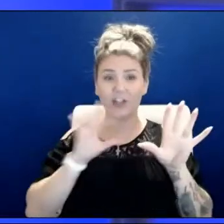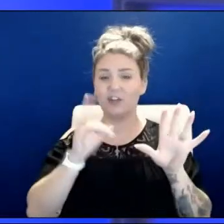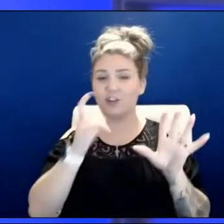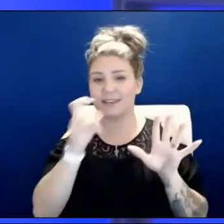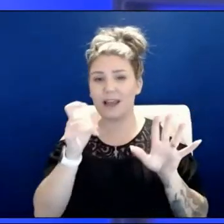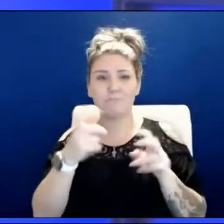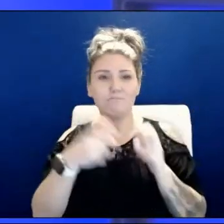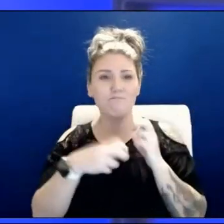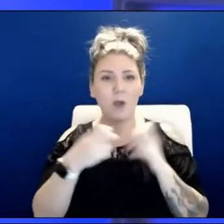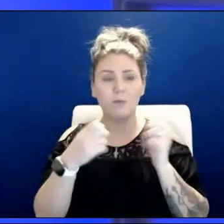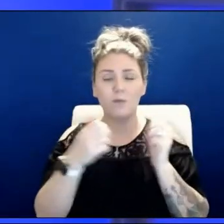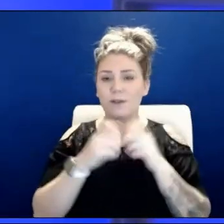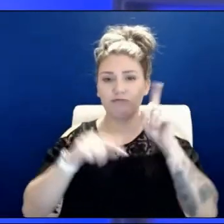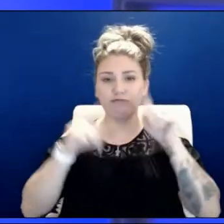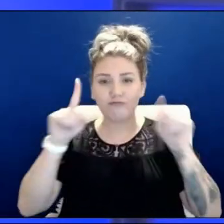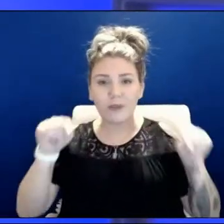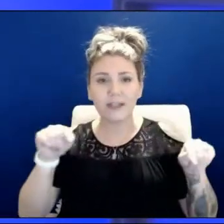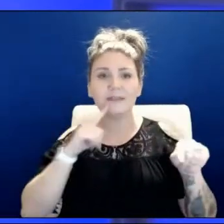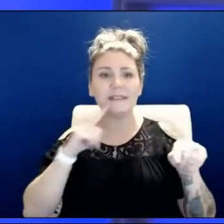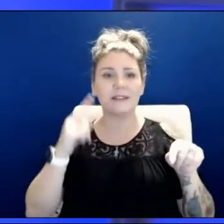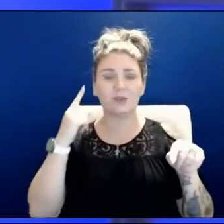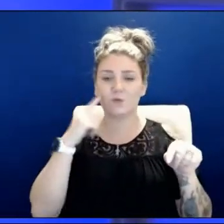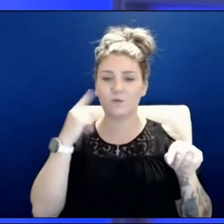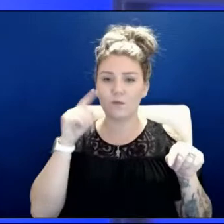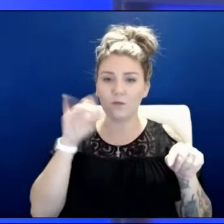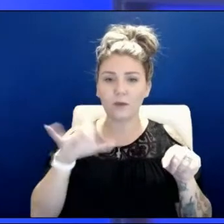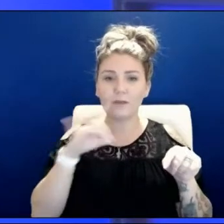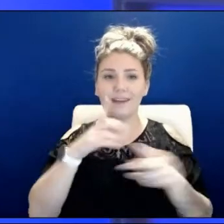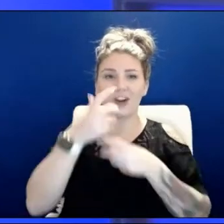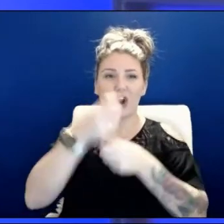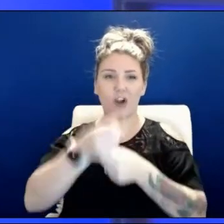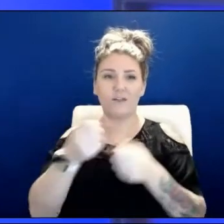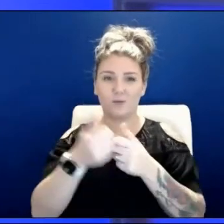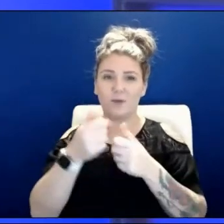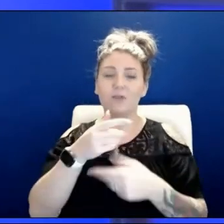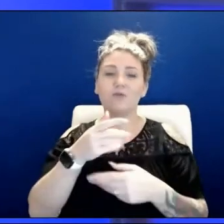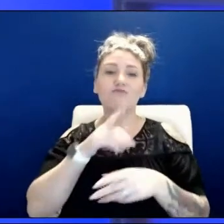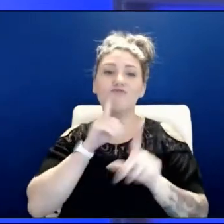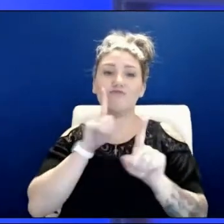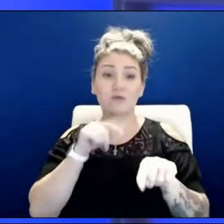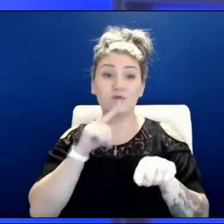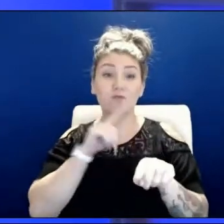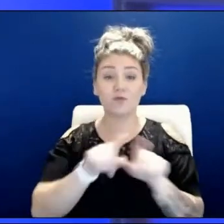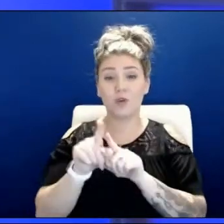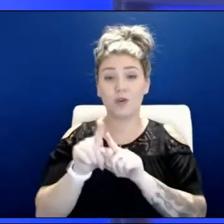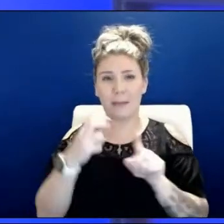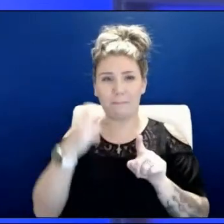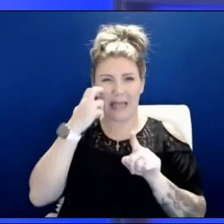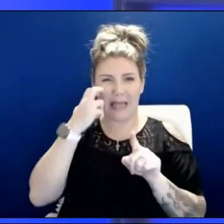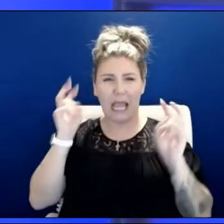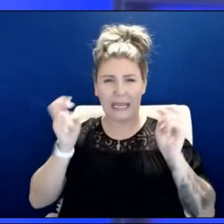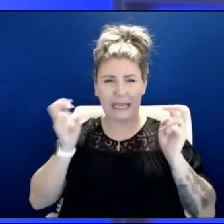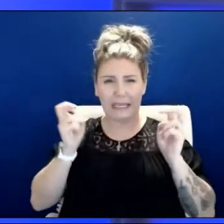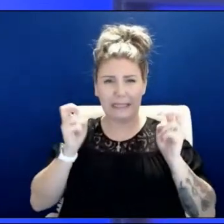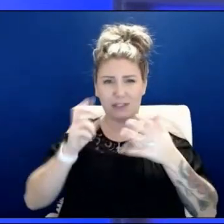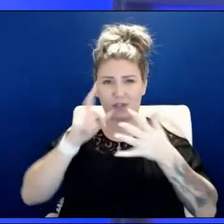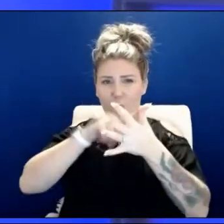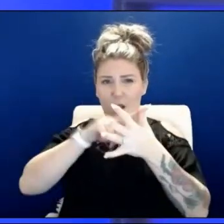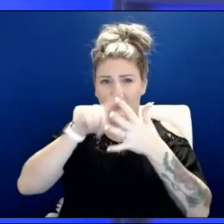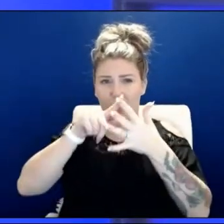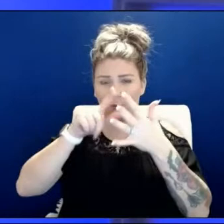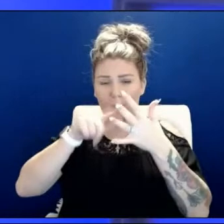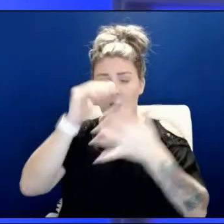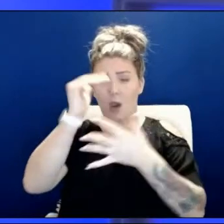the randomization, and that gives us confidence in the results. The blinding is important too. So you go down the list one by one by one.